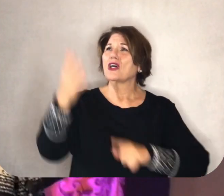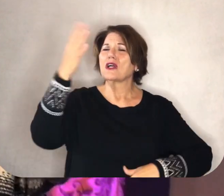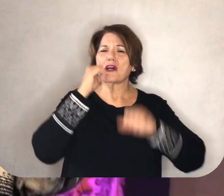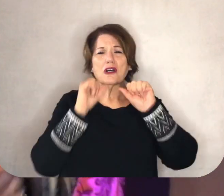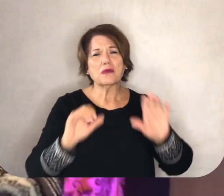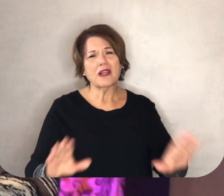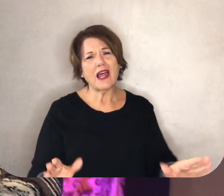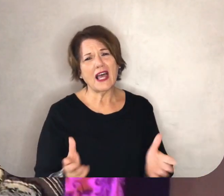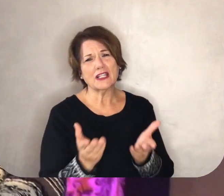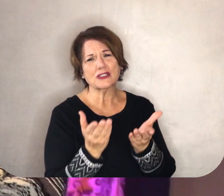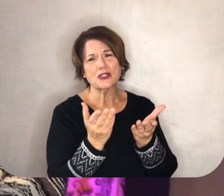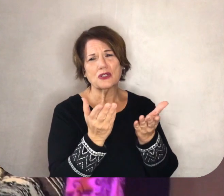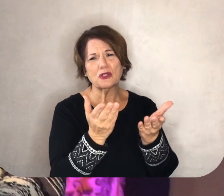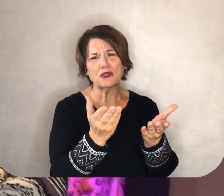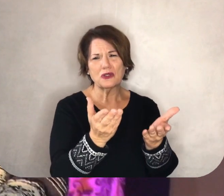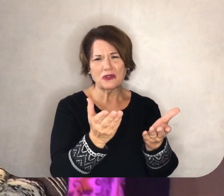Lord bless you